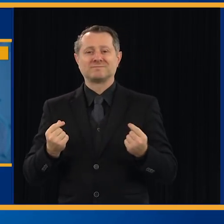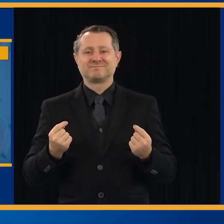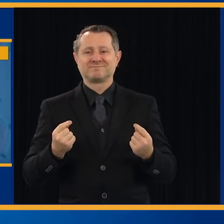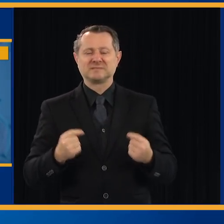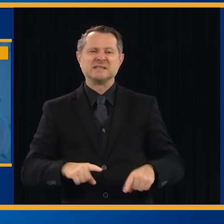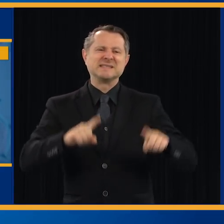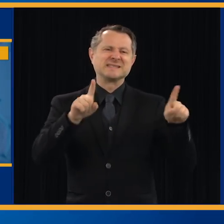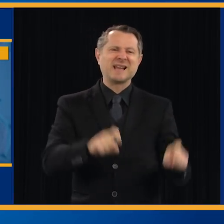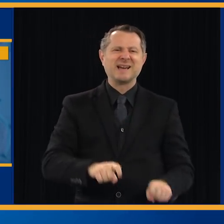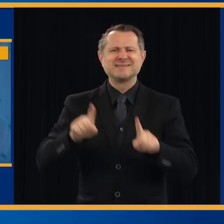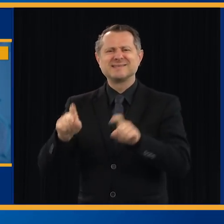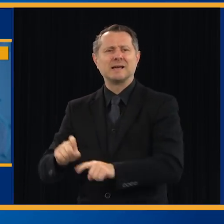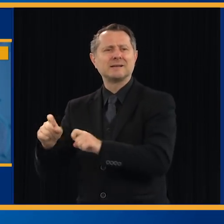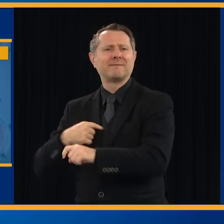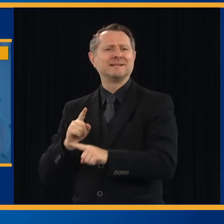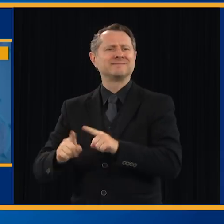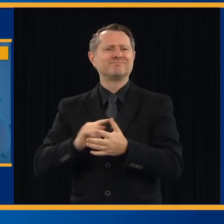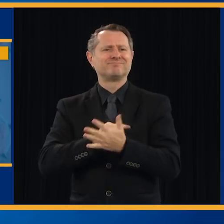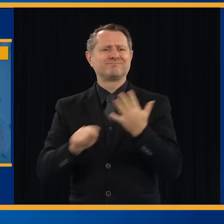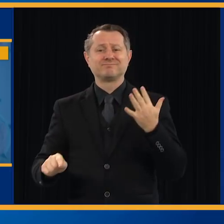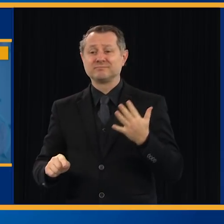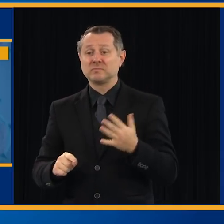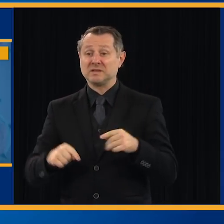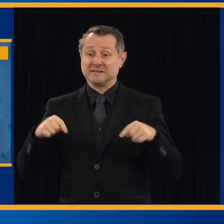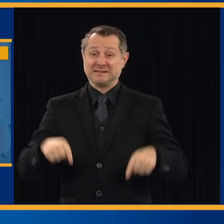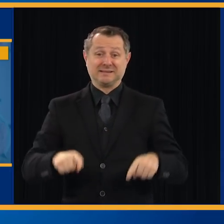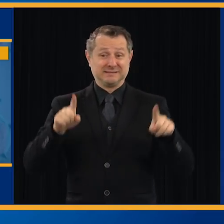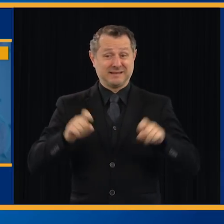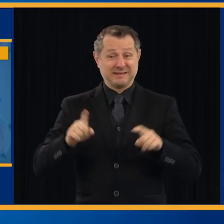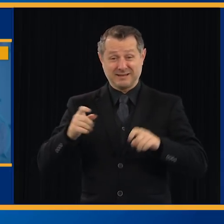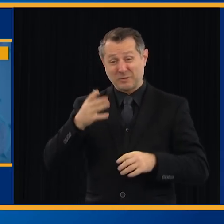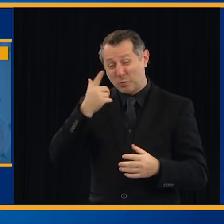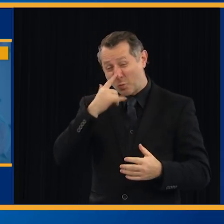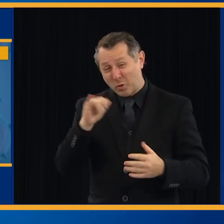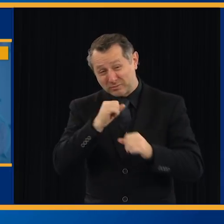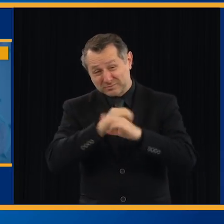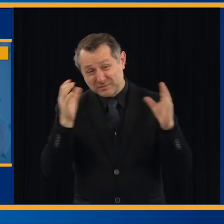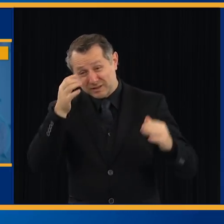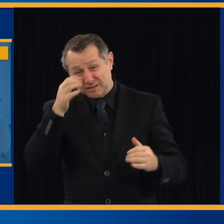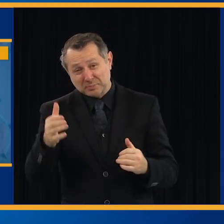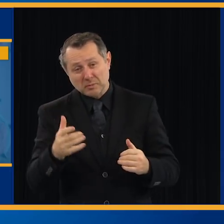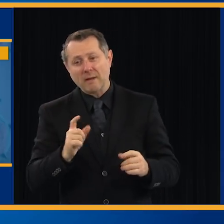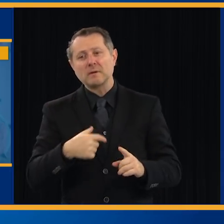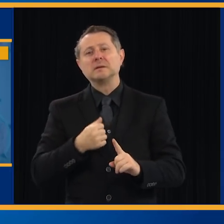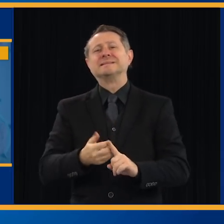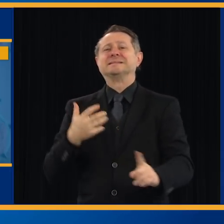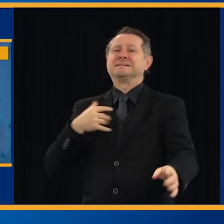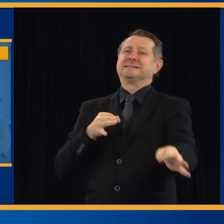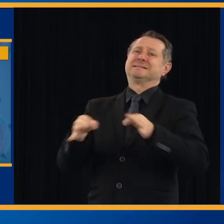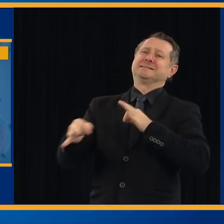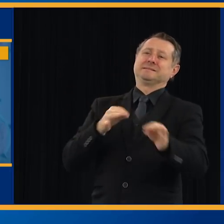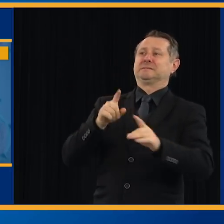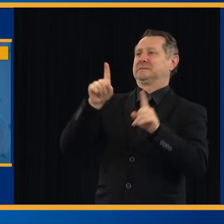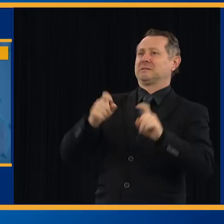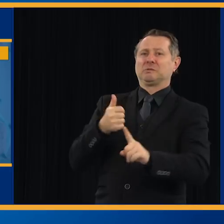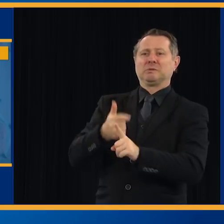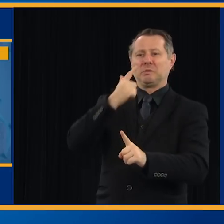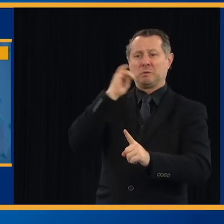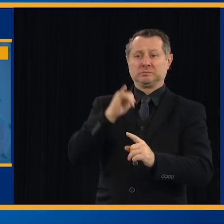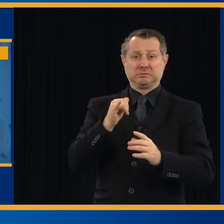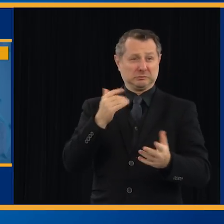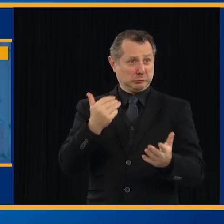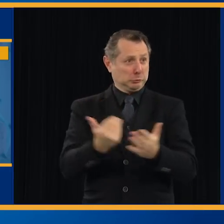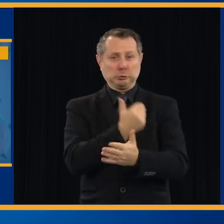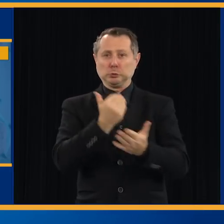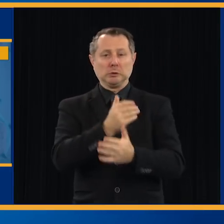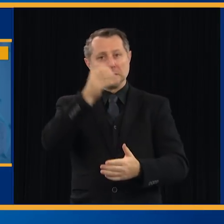new world for all of us, testing. How do you get testing up to scale? How do you get it up to scale quickly? And how do